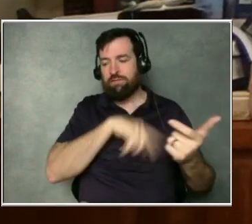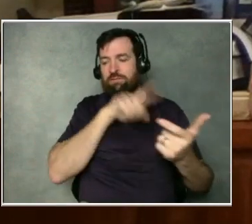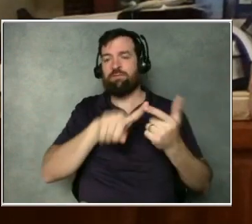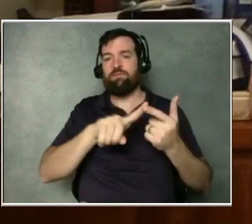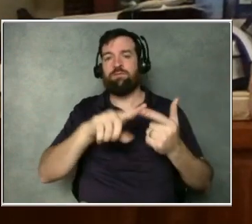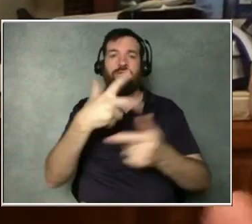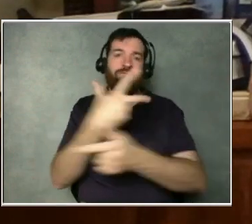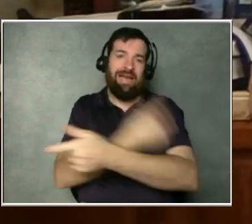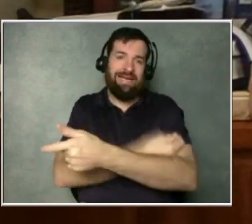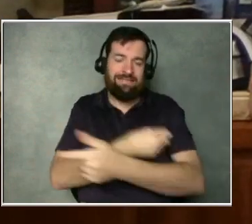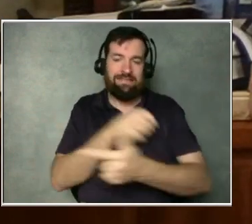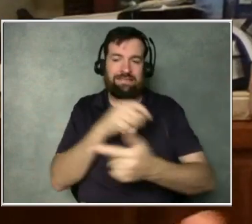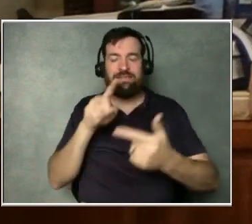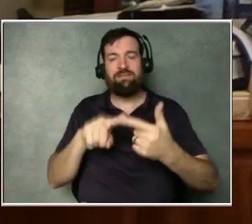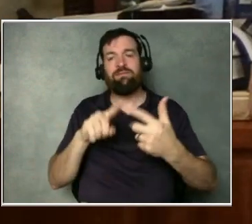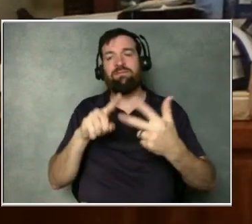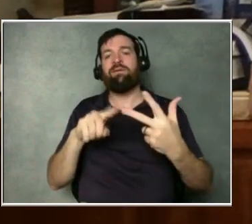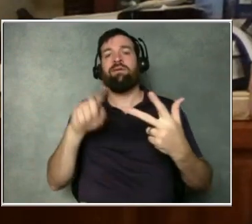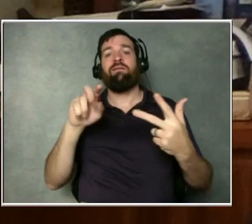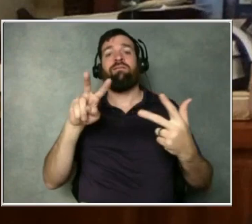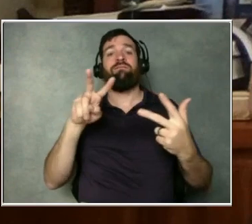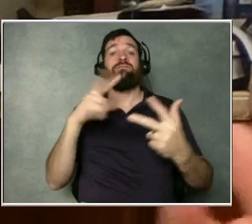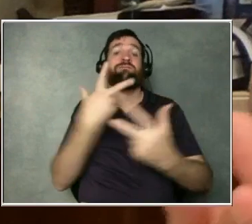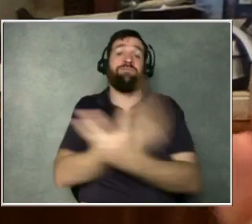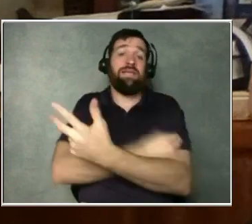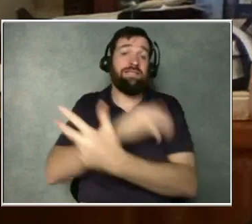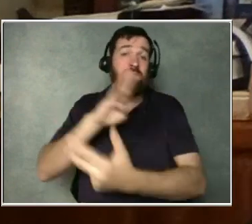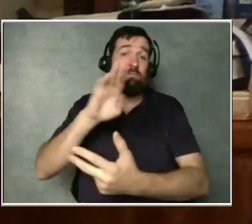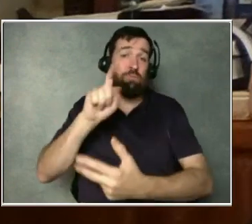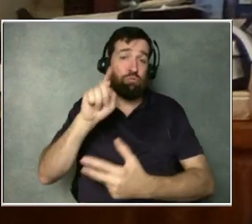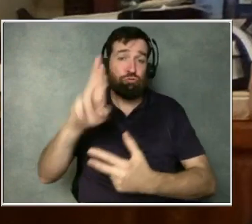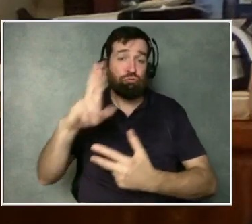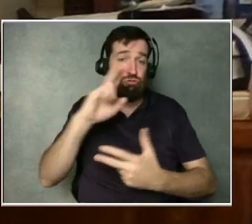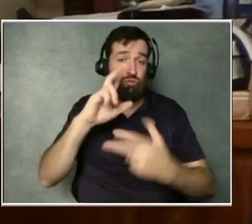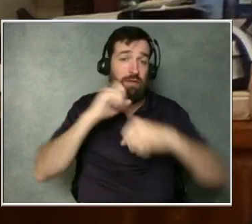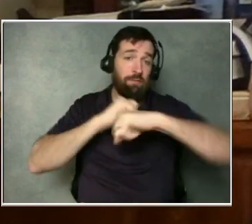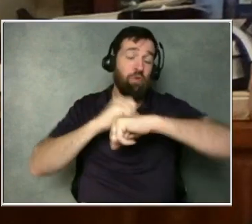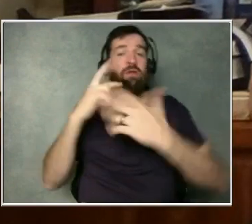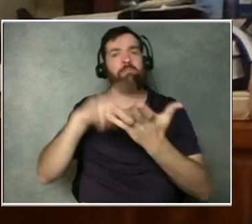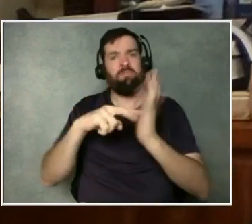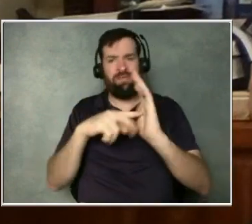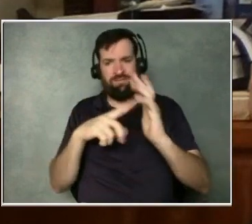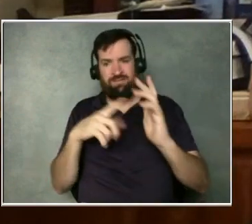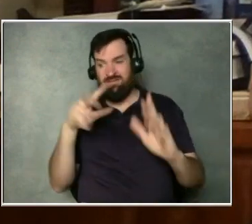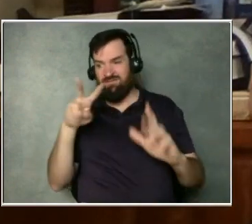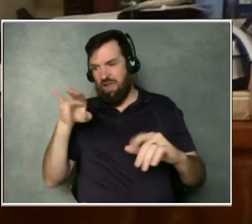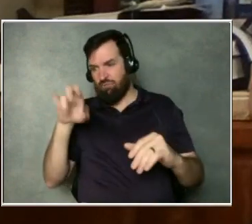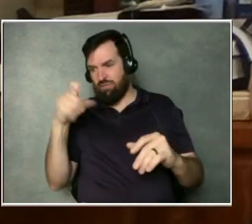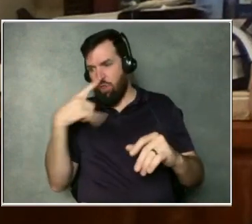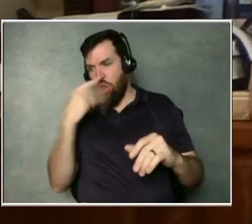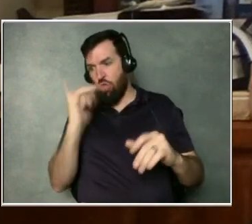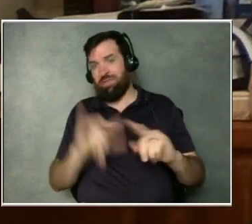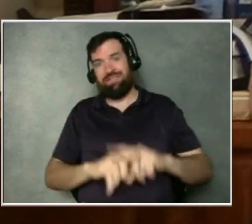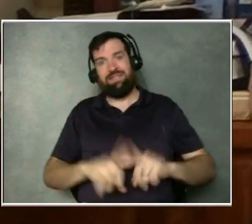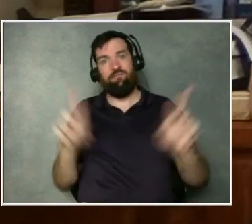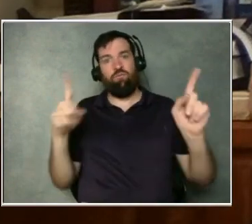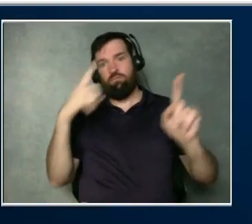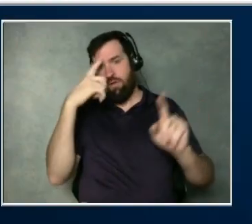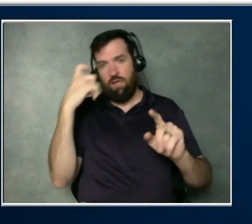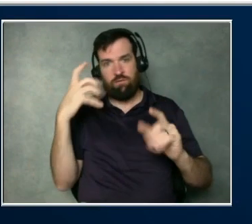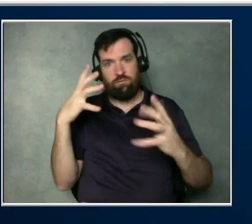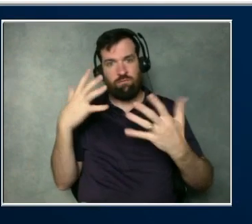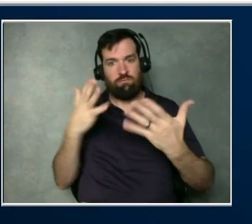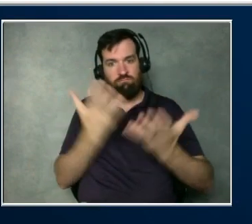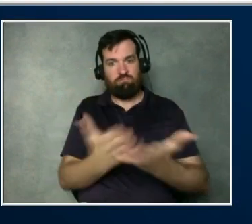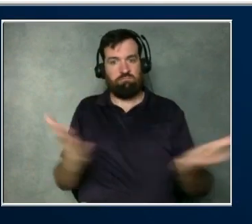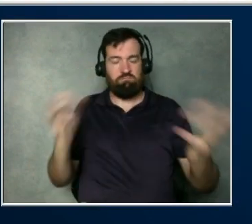vaccine and vaccine-boosted immunity, and that makes for a very different dynamic that the virus has to operate in.